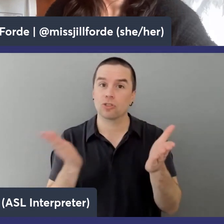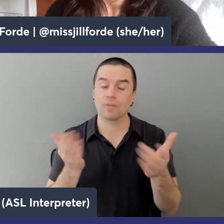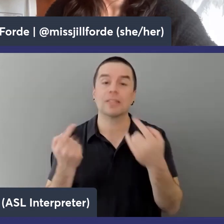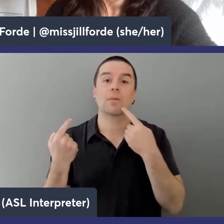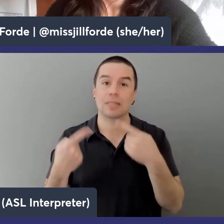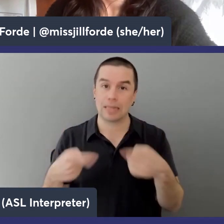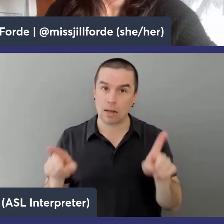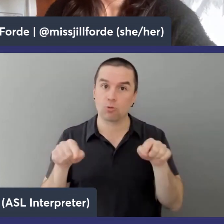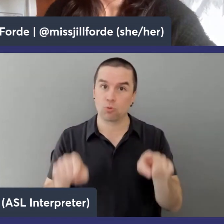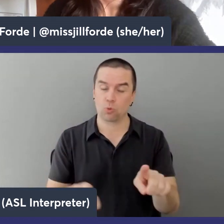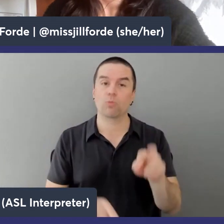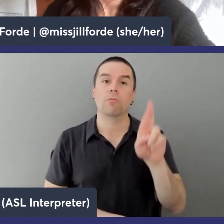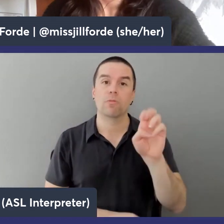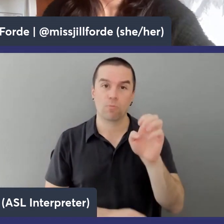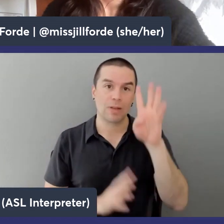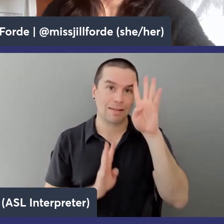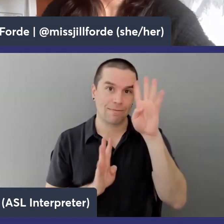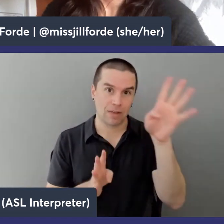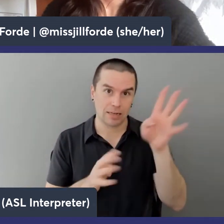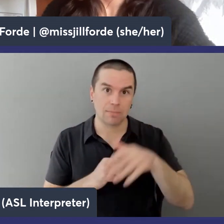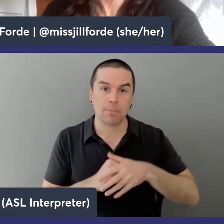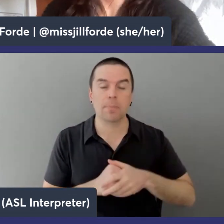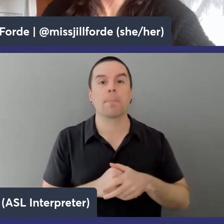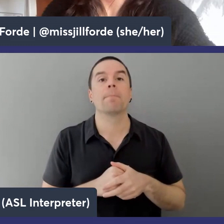at reInvent, and after